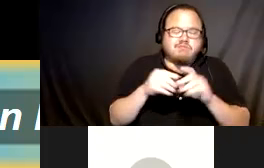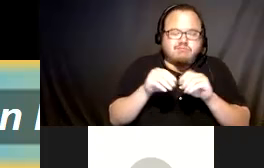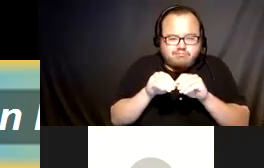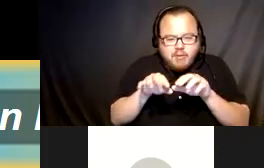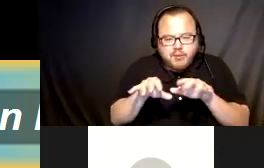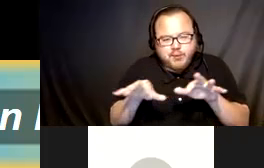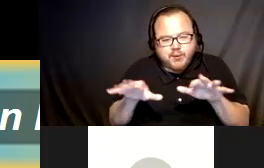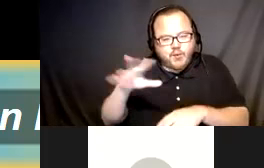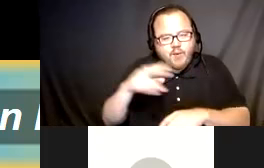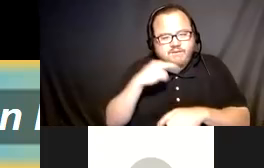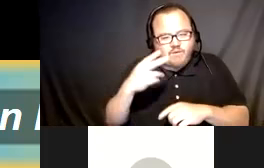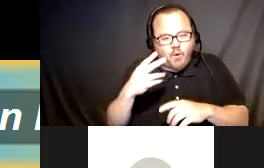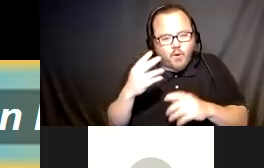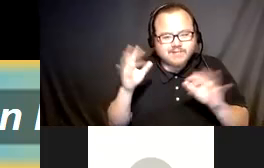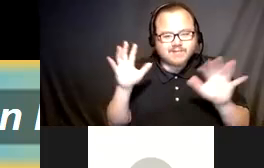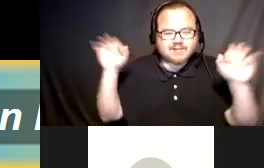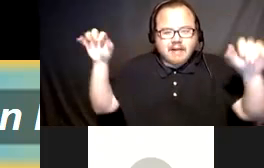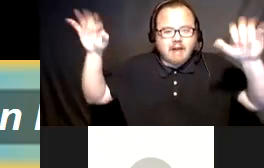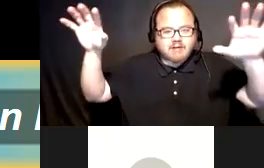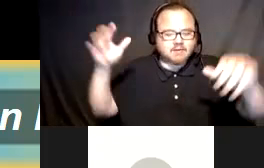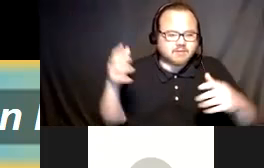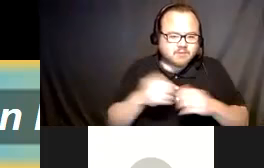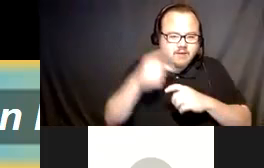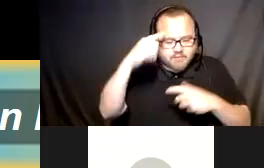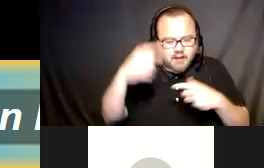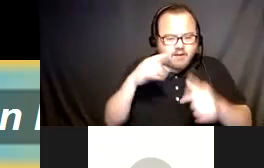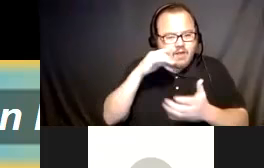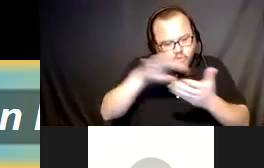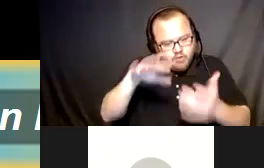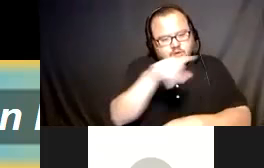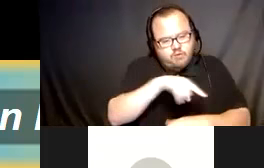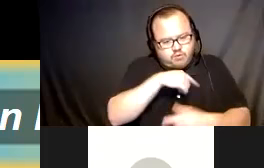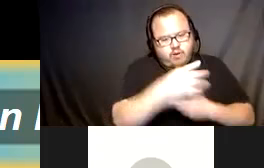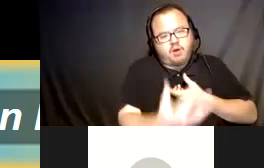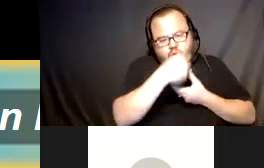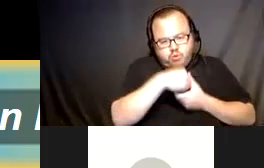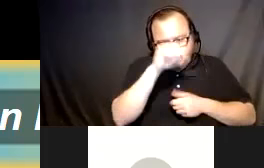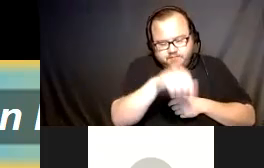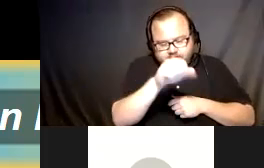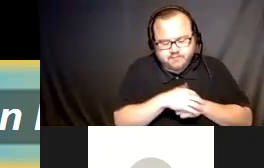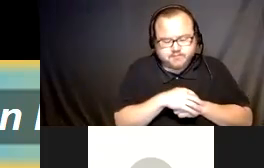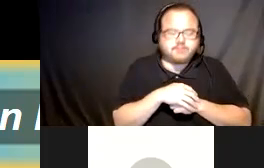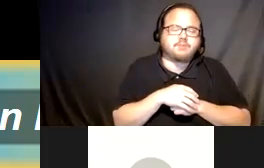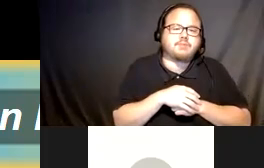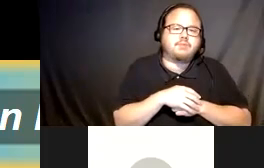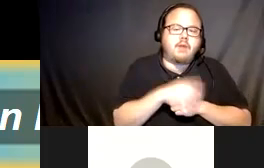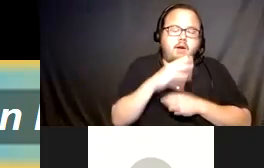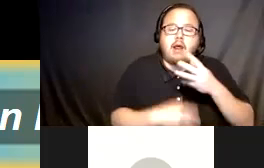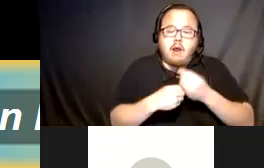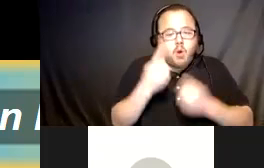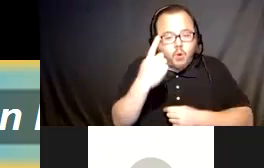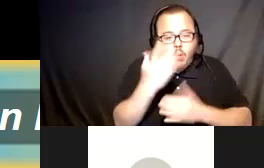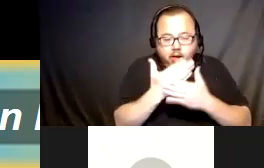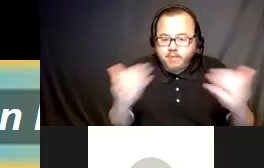their voice with regards to mental health. So those are students that we're including. In addition to, one thing